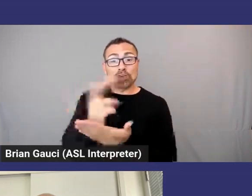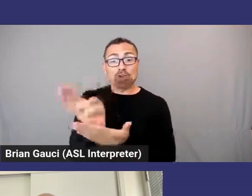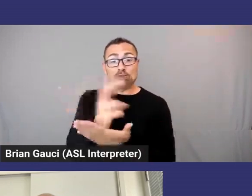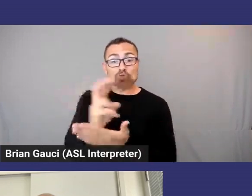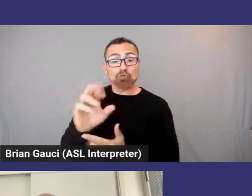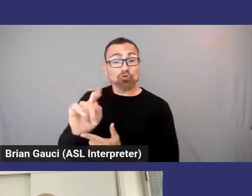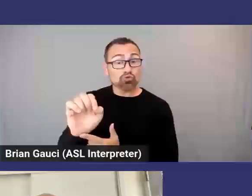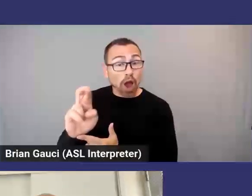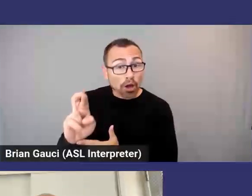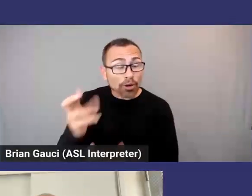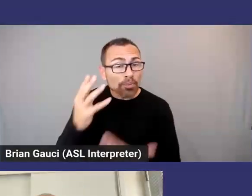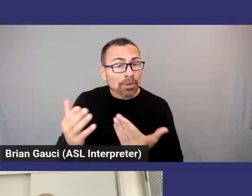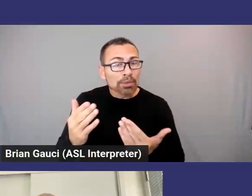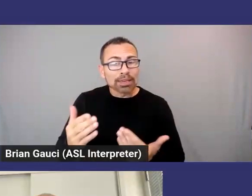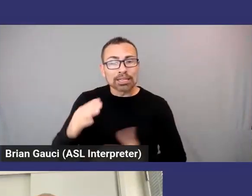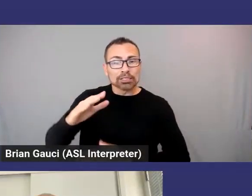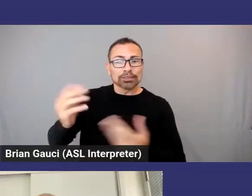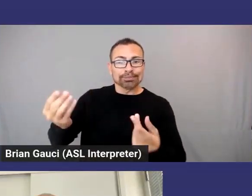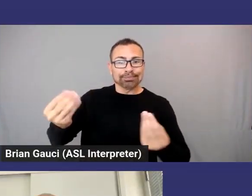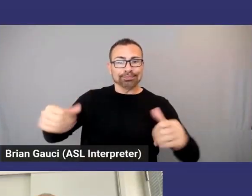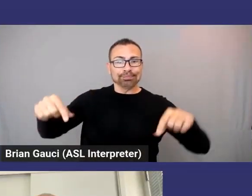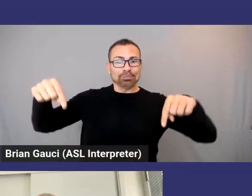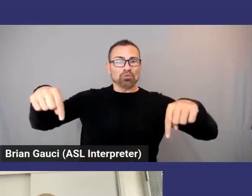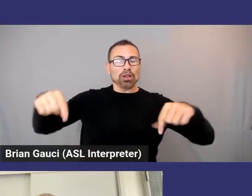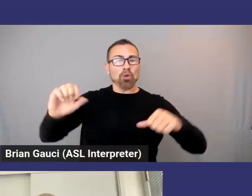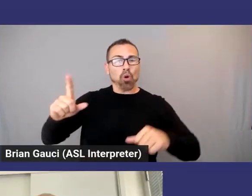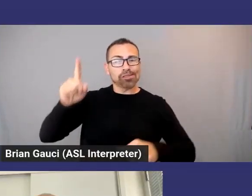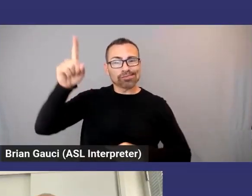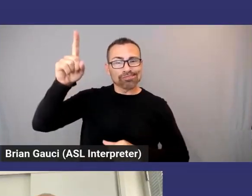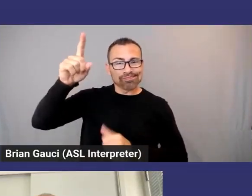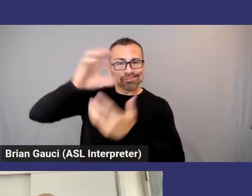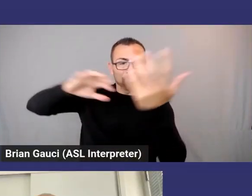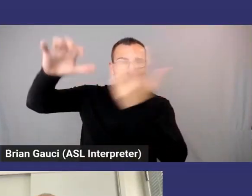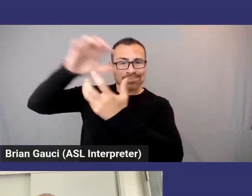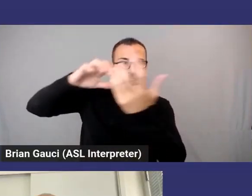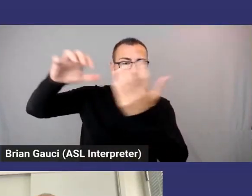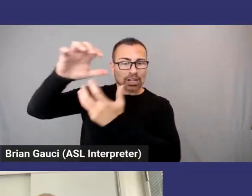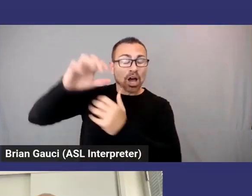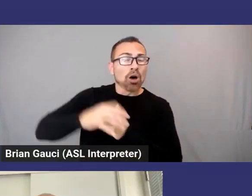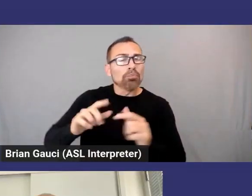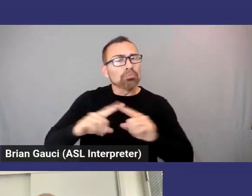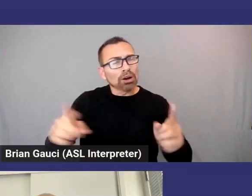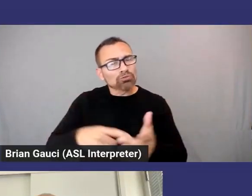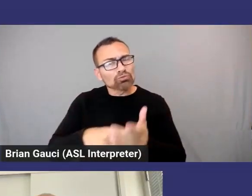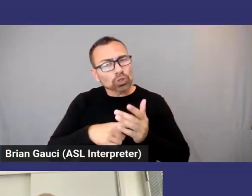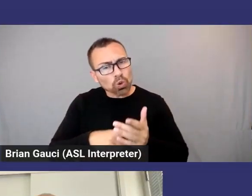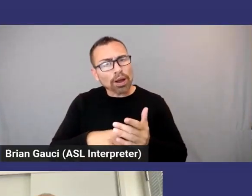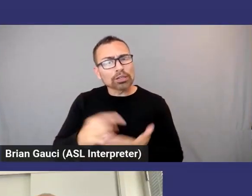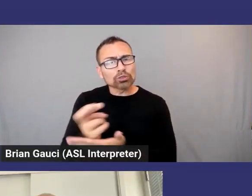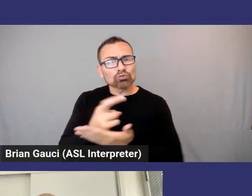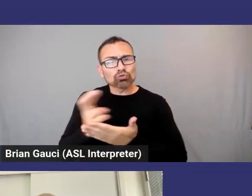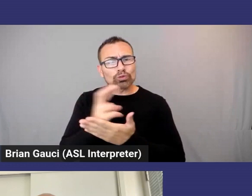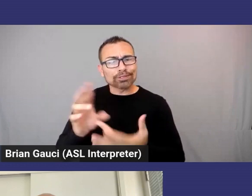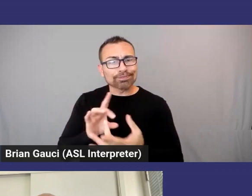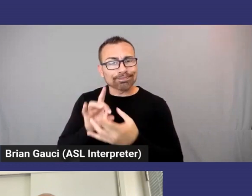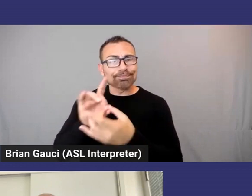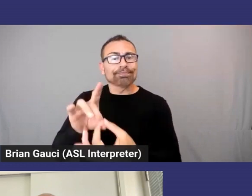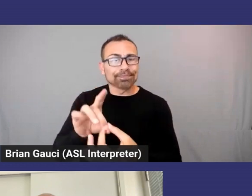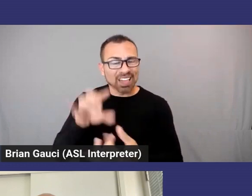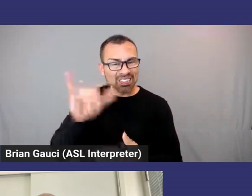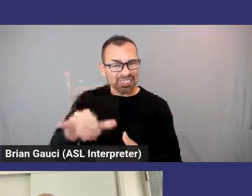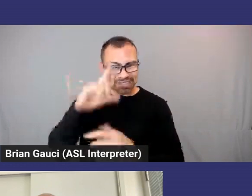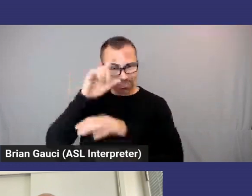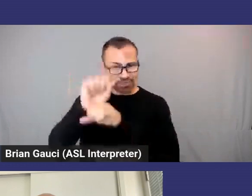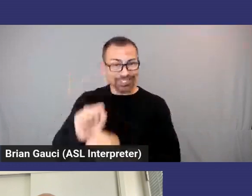on-prem or a virtual one in the cloud. Yeah. I need to put a router here to kind of connect things together. That's traditional networking. But that's